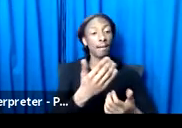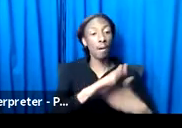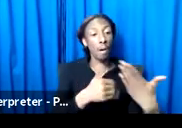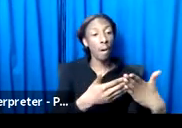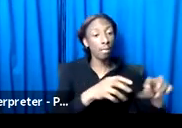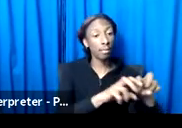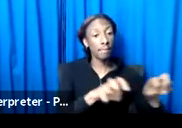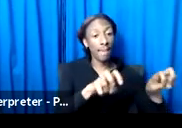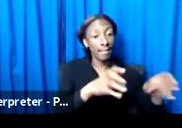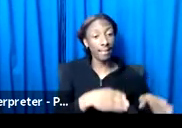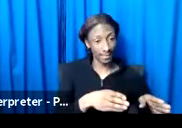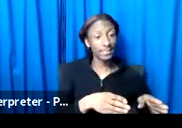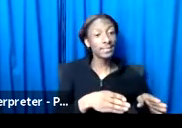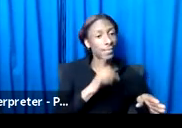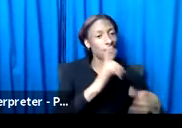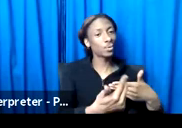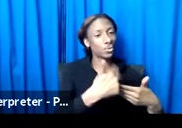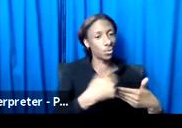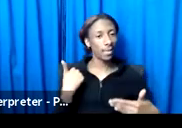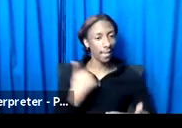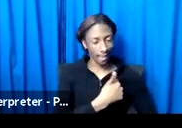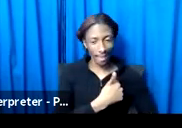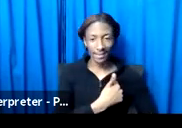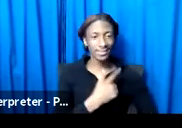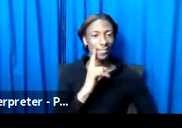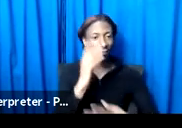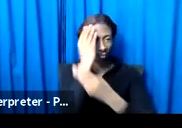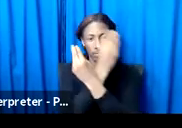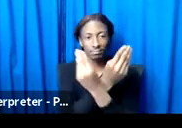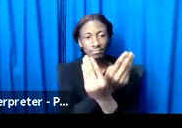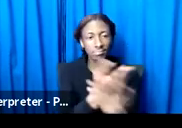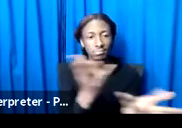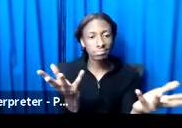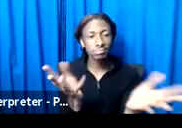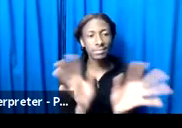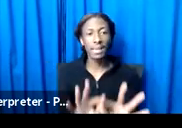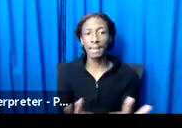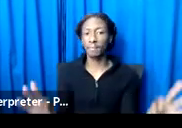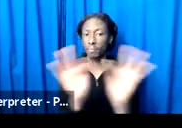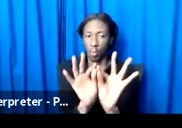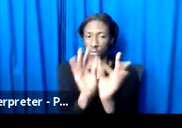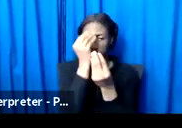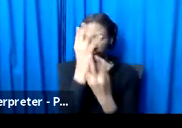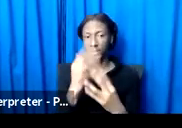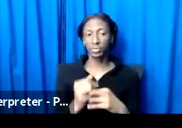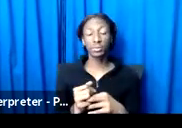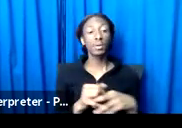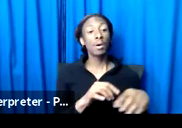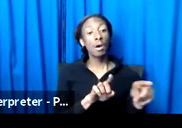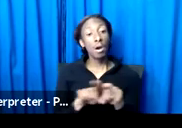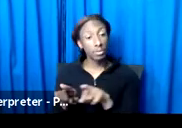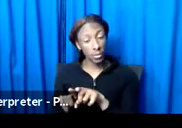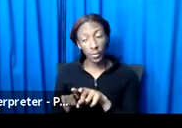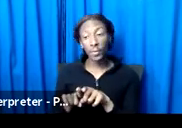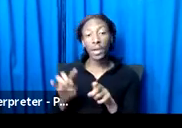who joined us this evening to share this critically important information. I'd also like to take this opportunity to